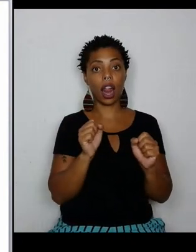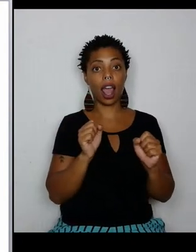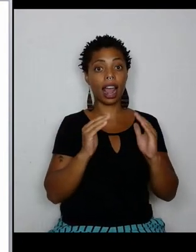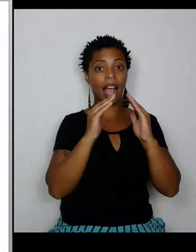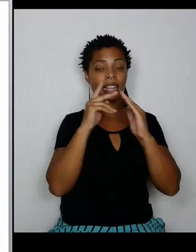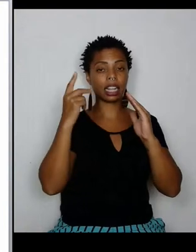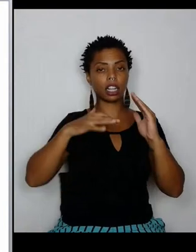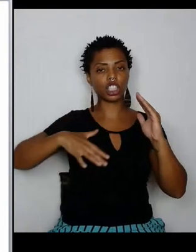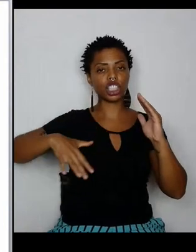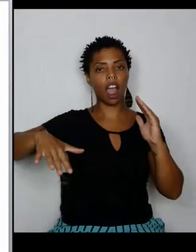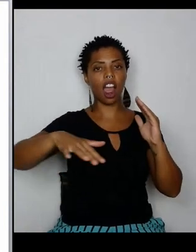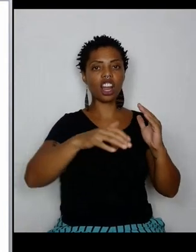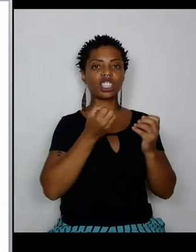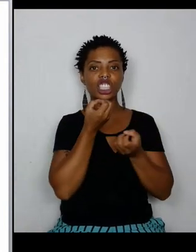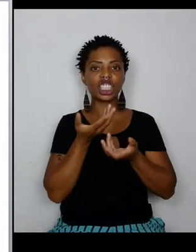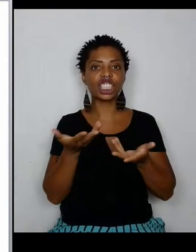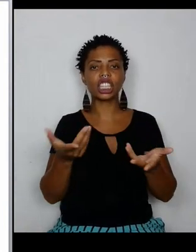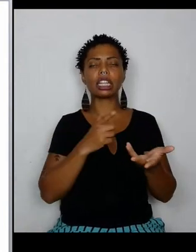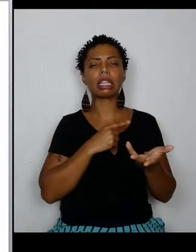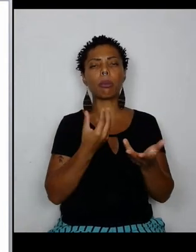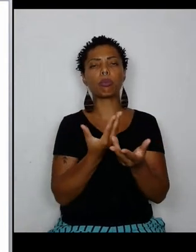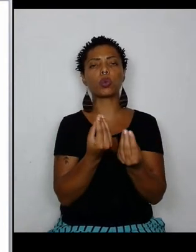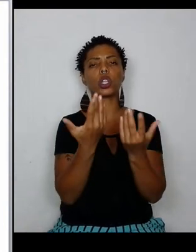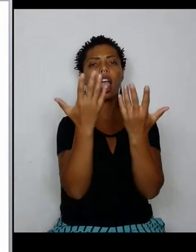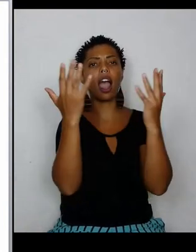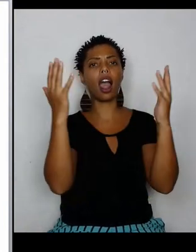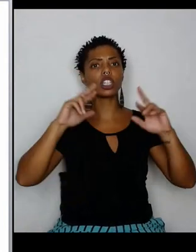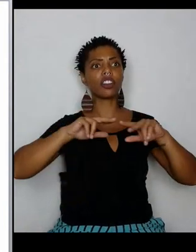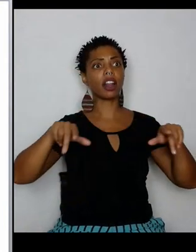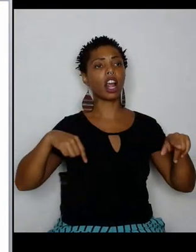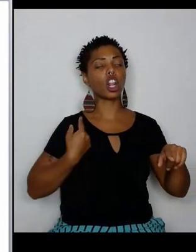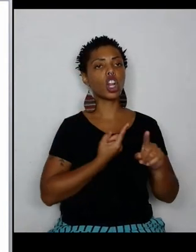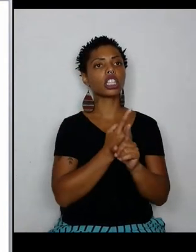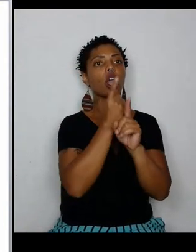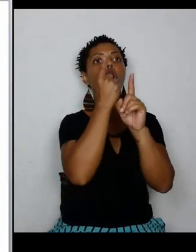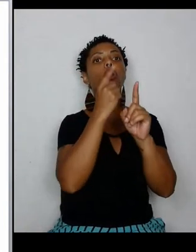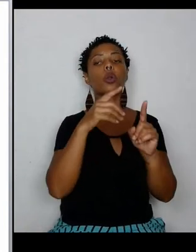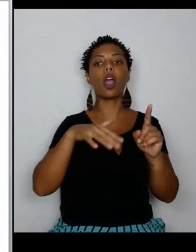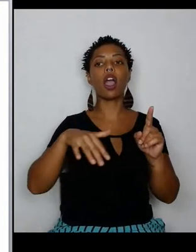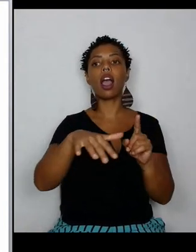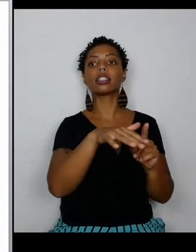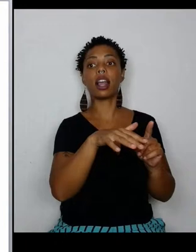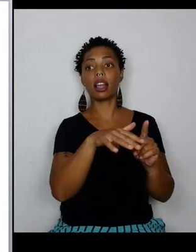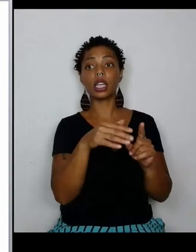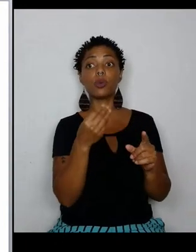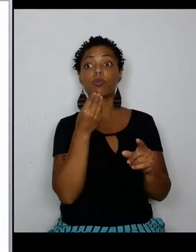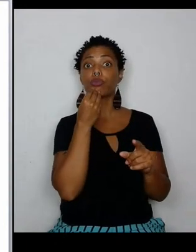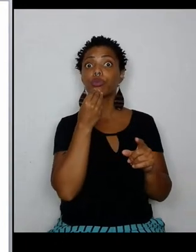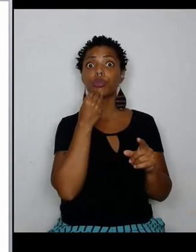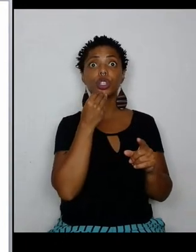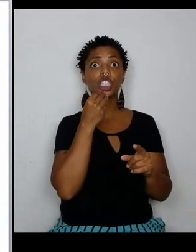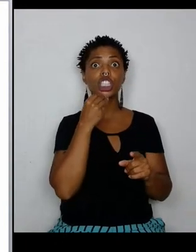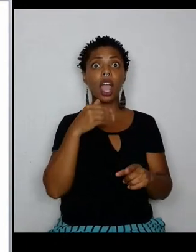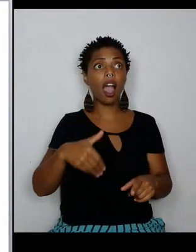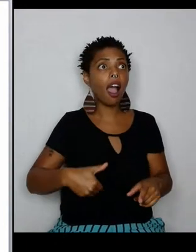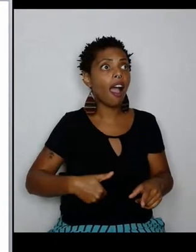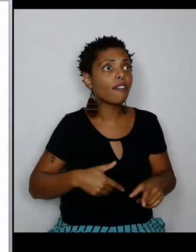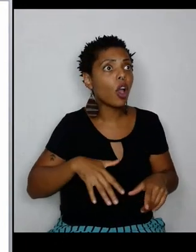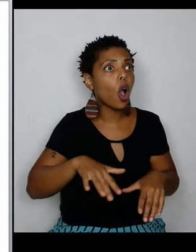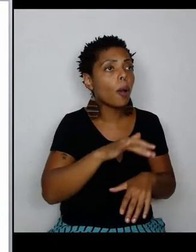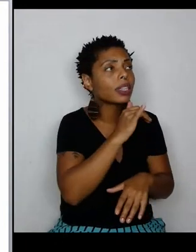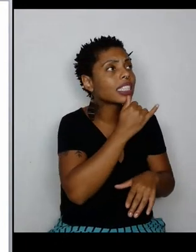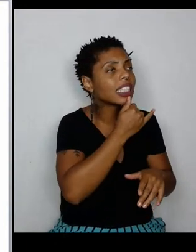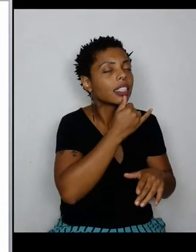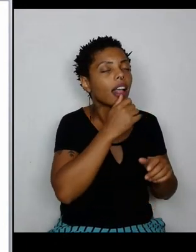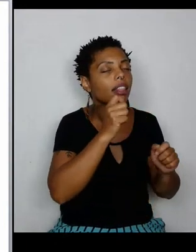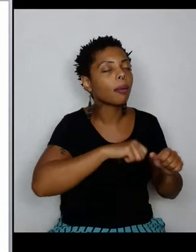its lush garden with palm trees mango and jackfruit trees we find the scenery that could satisfy the tropical hunger of